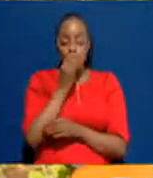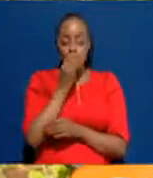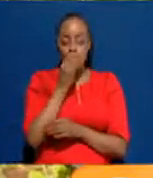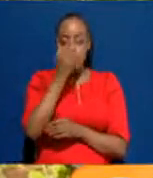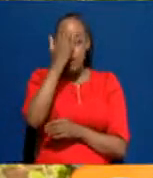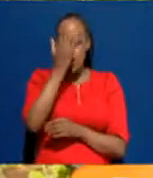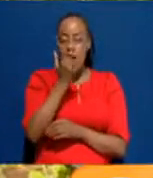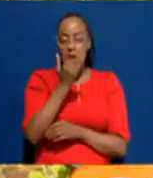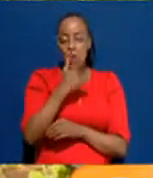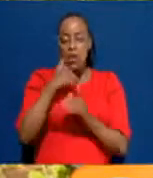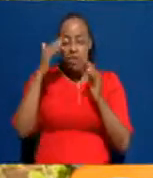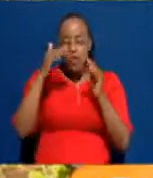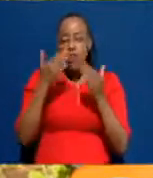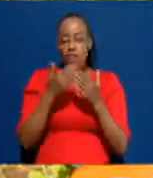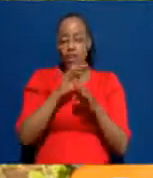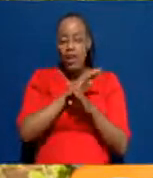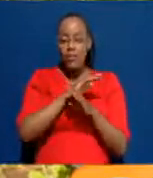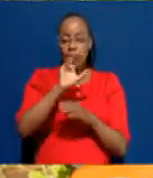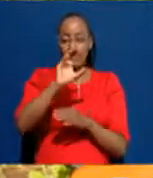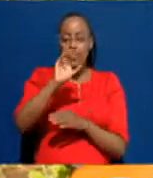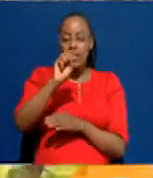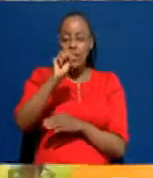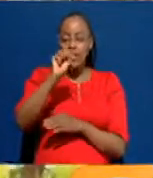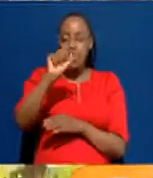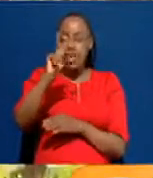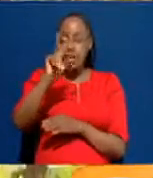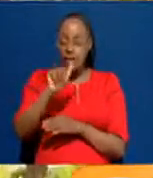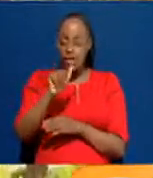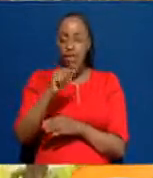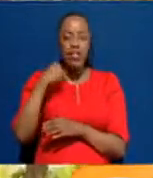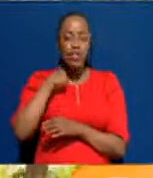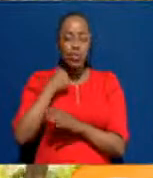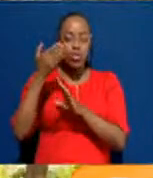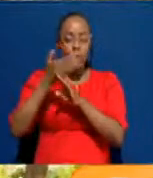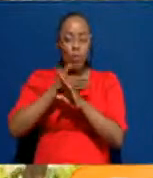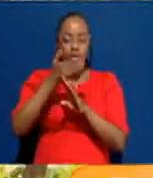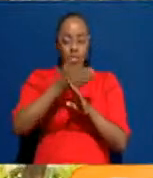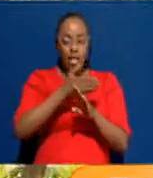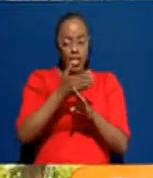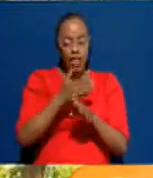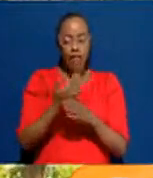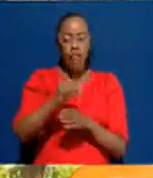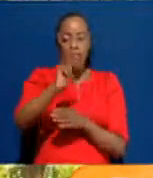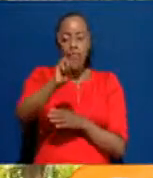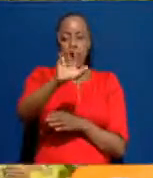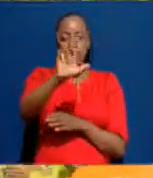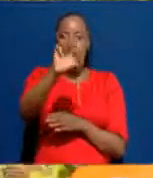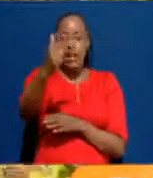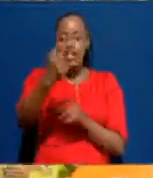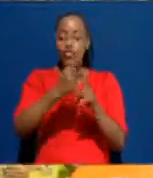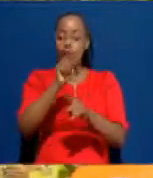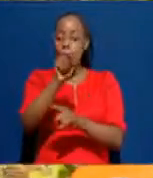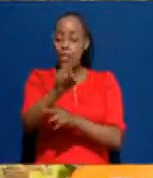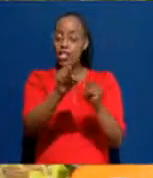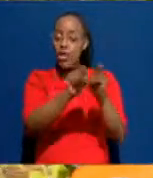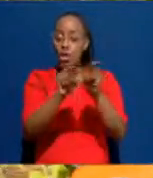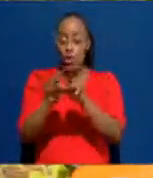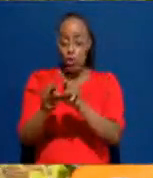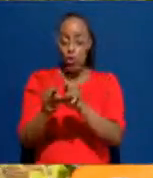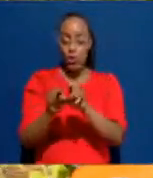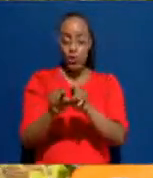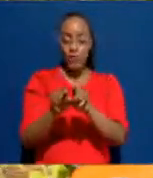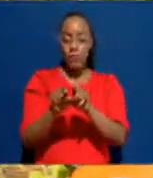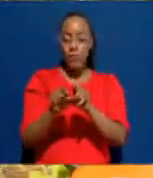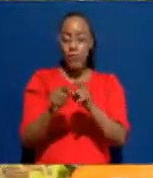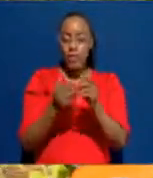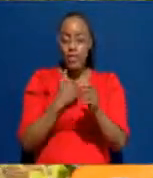So we normally grow cassavas, we normally grow sweet potatoes, sorghum and millet. So apart from that, we also